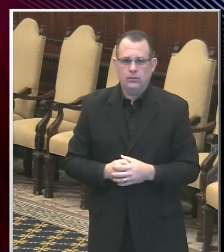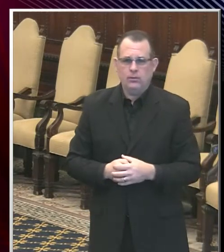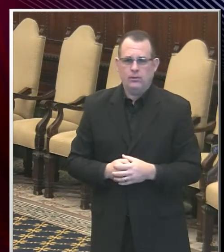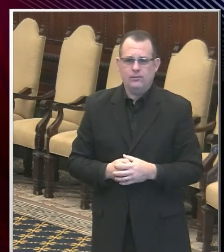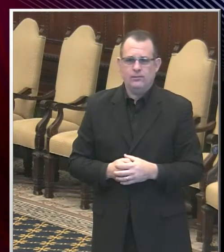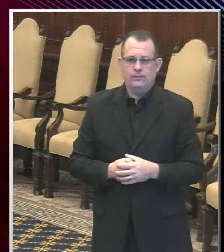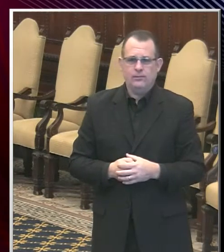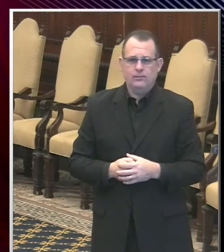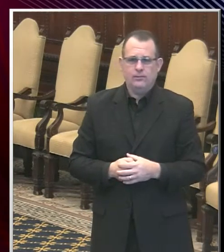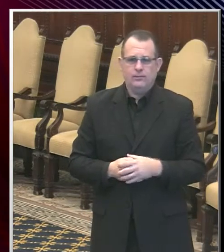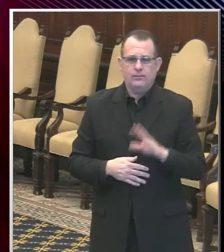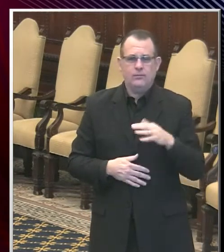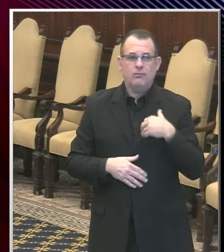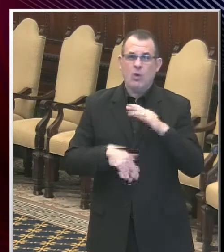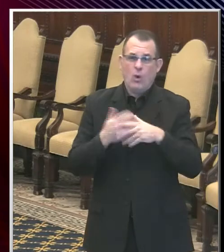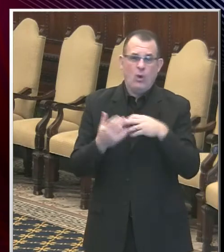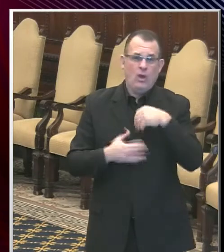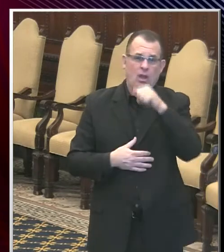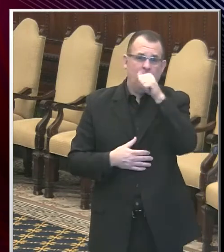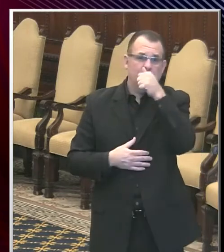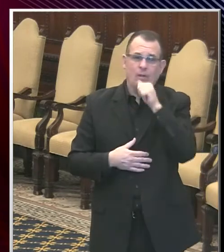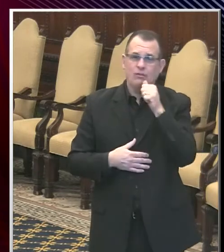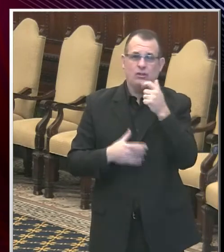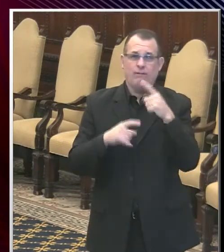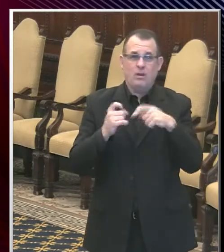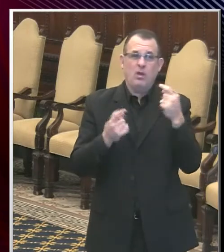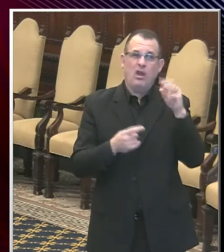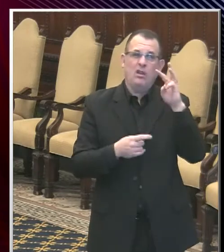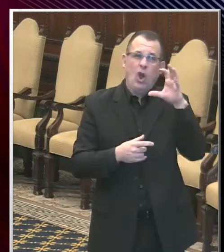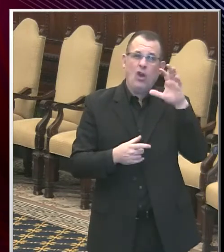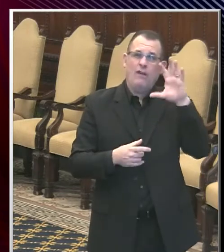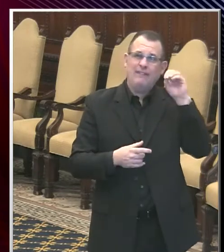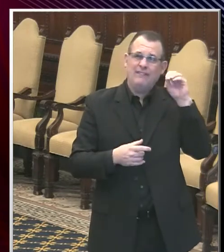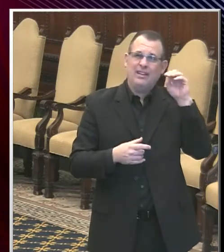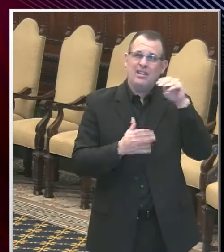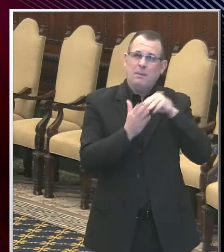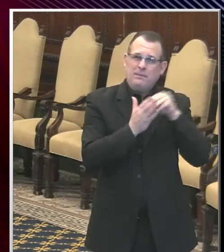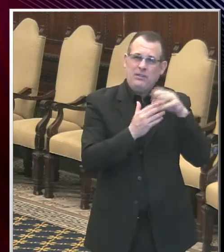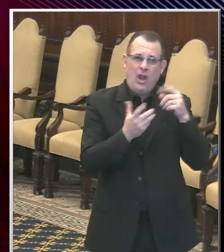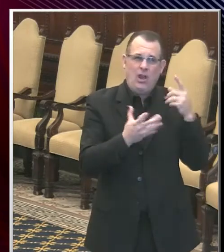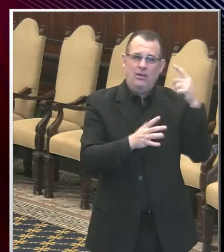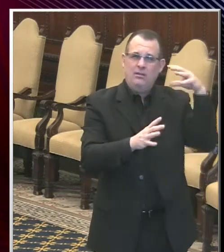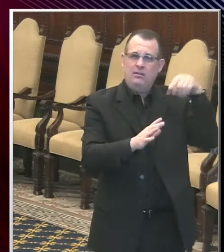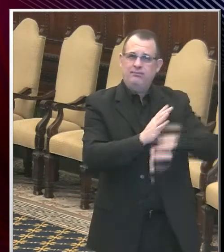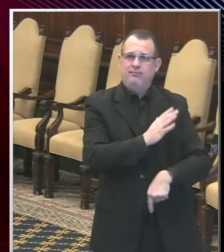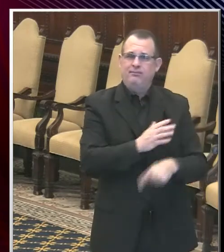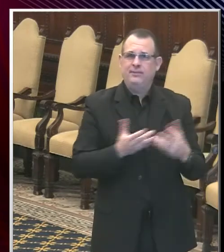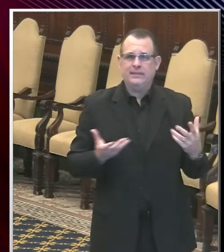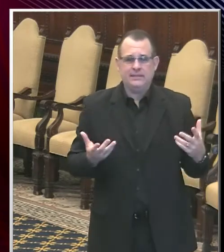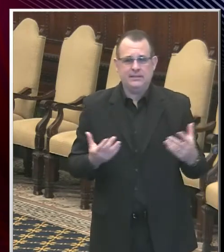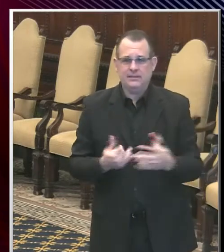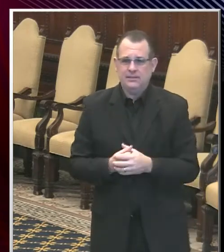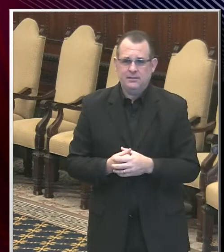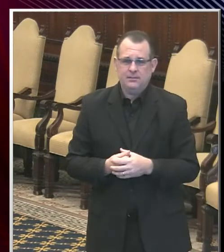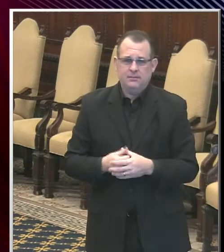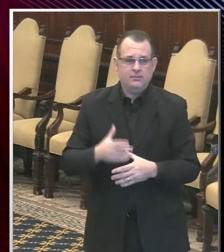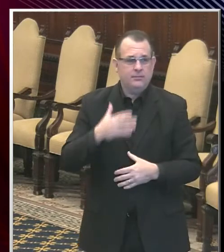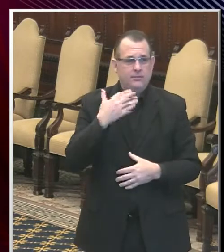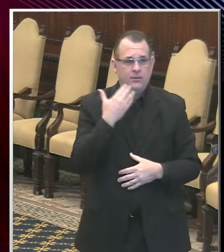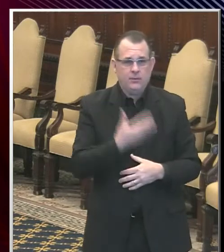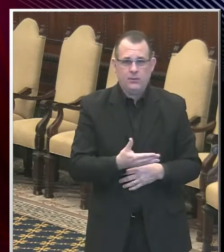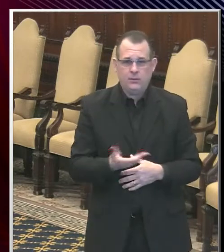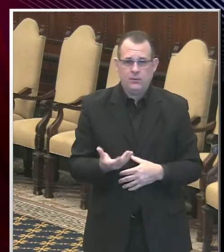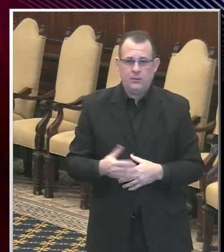hole. Okay. Well, thank you. All right. Thank you, Denise. Next, we go to